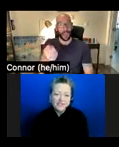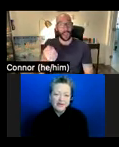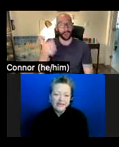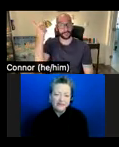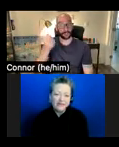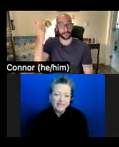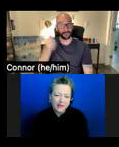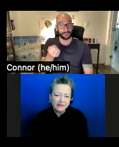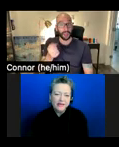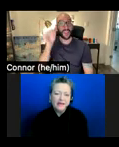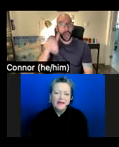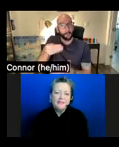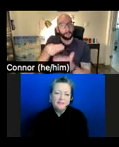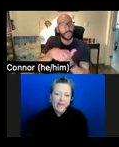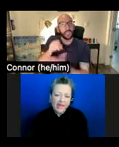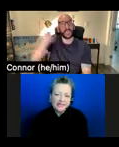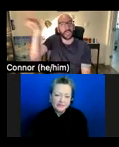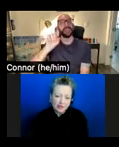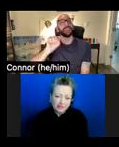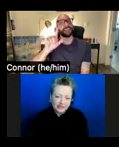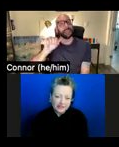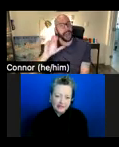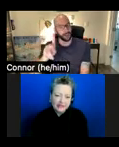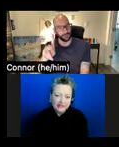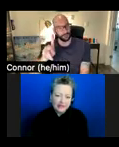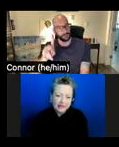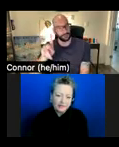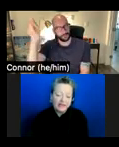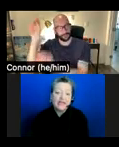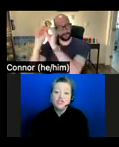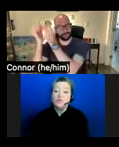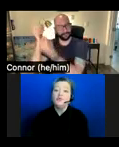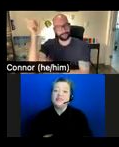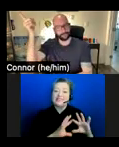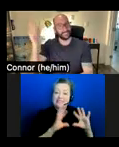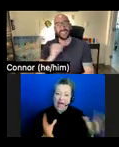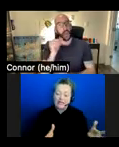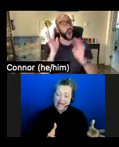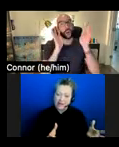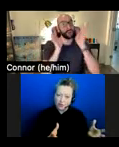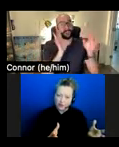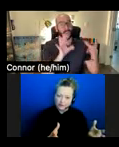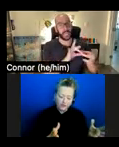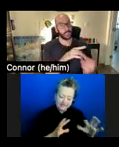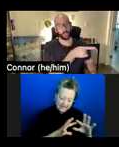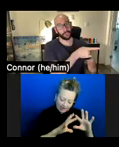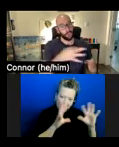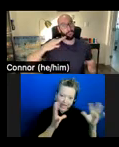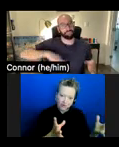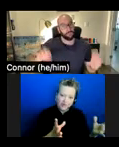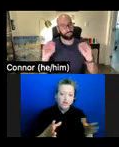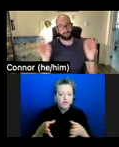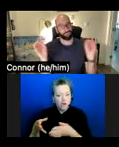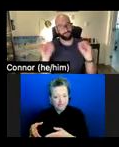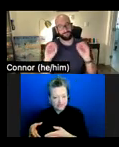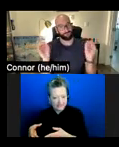I do want to clarify as well, the paid subscription is to the Slack program or the Slack